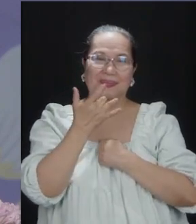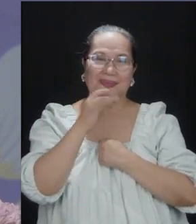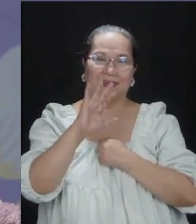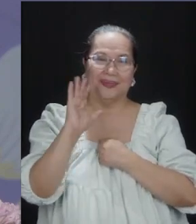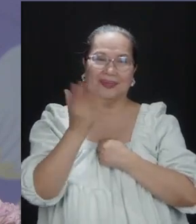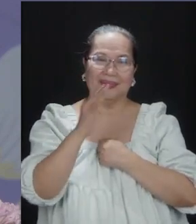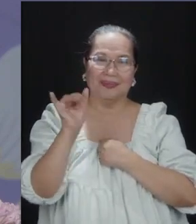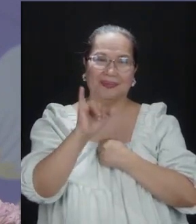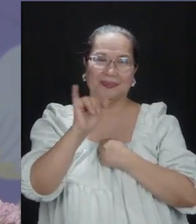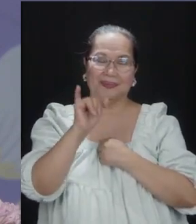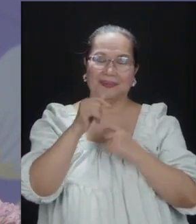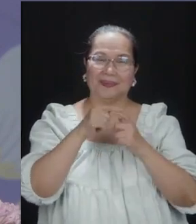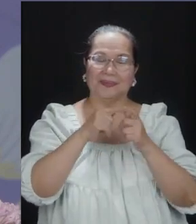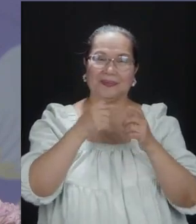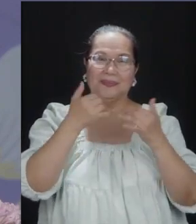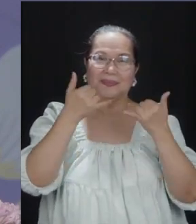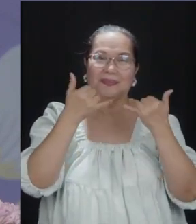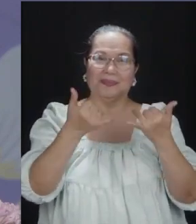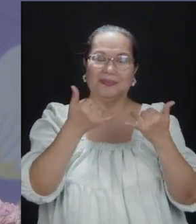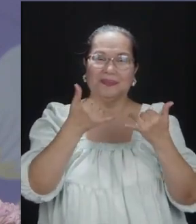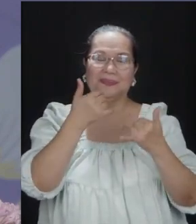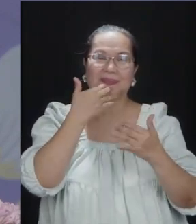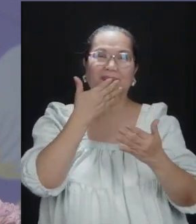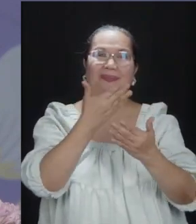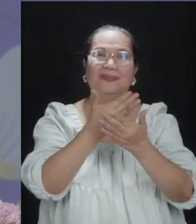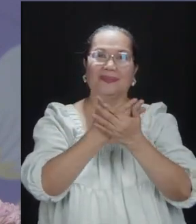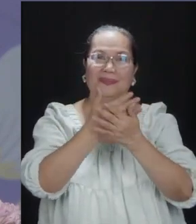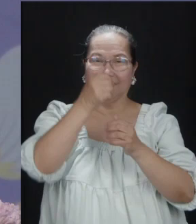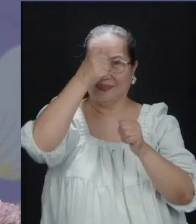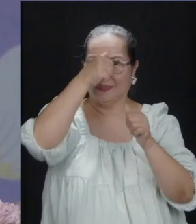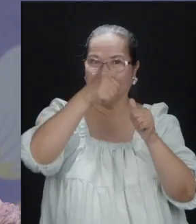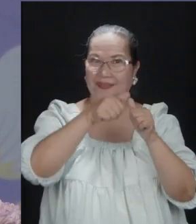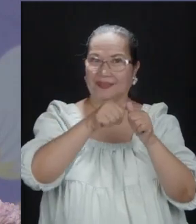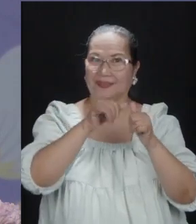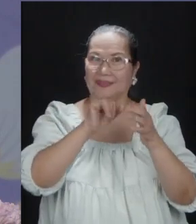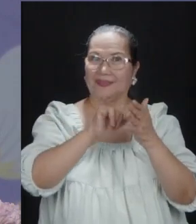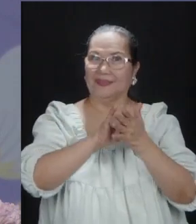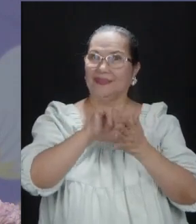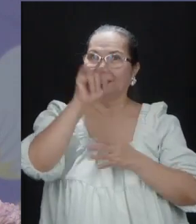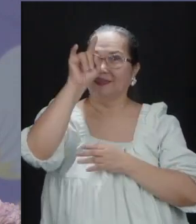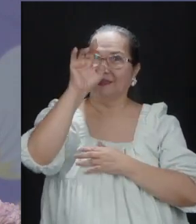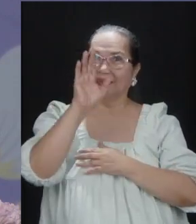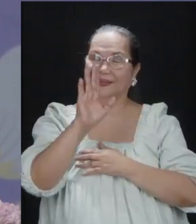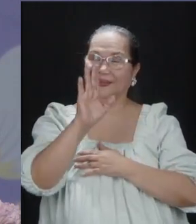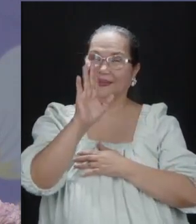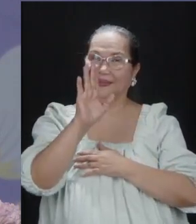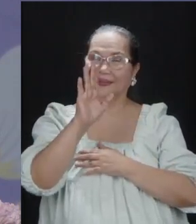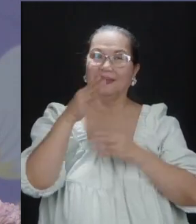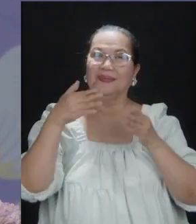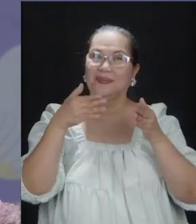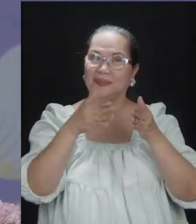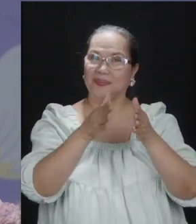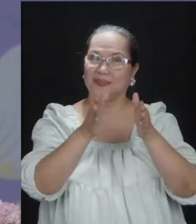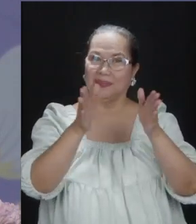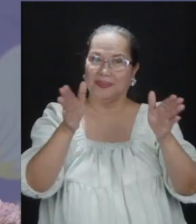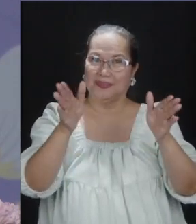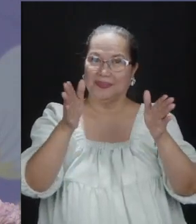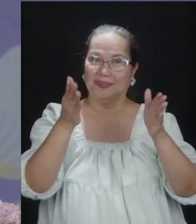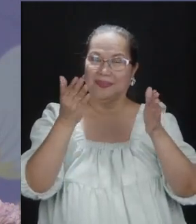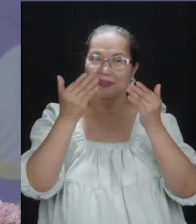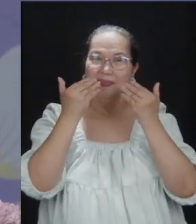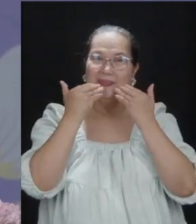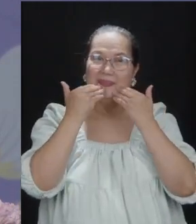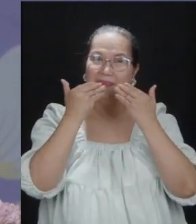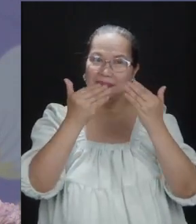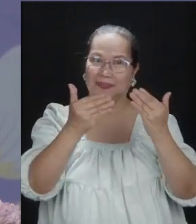today. Now, it's good to be reminded that God paid the greatest tribute to